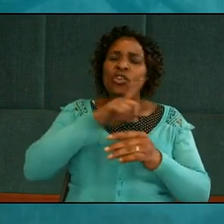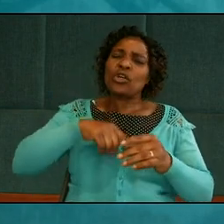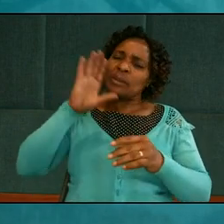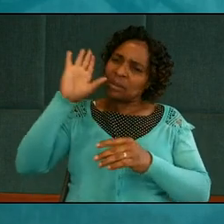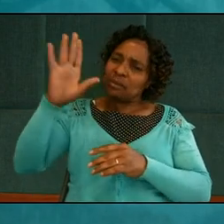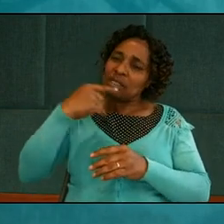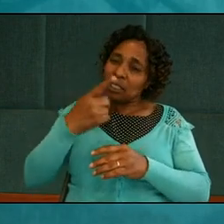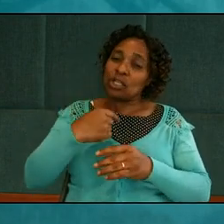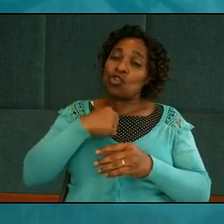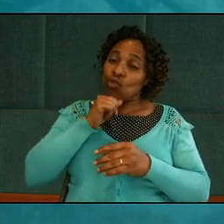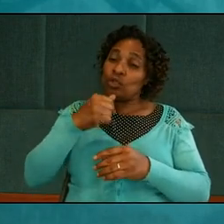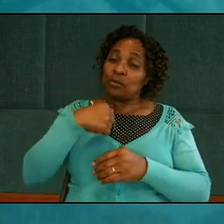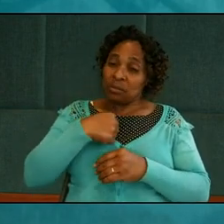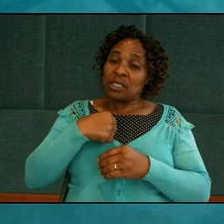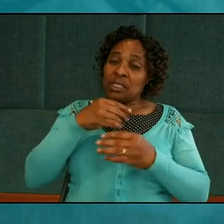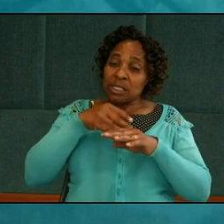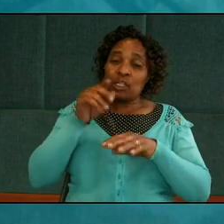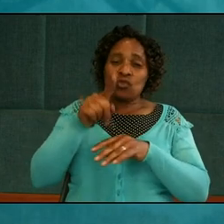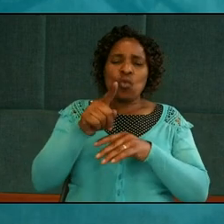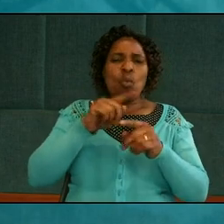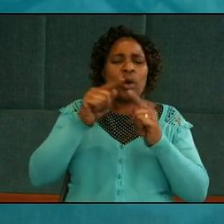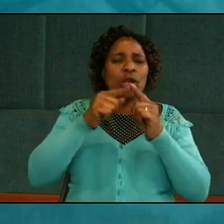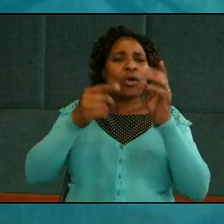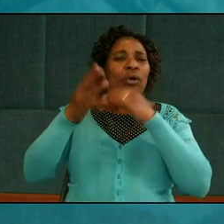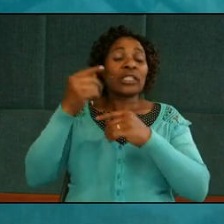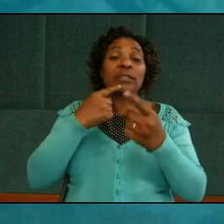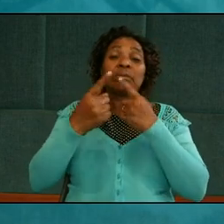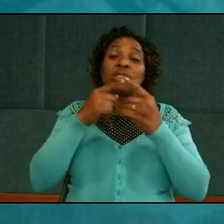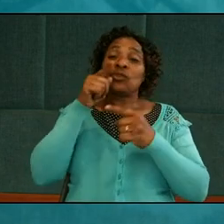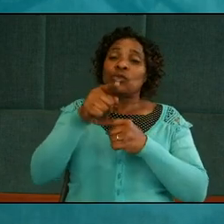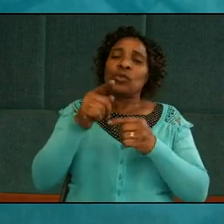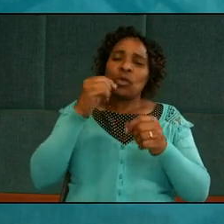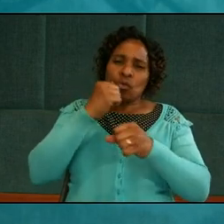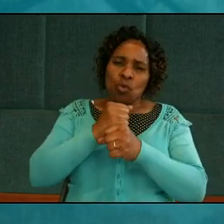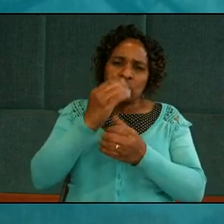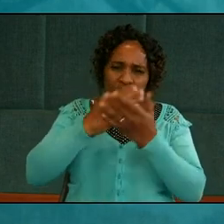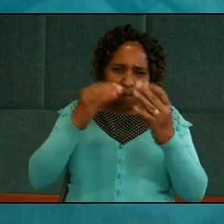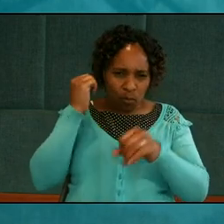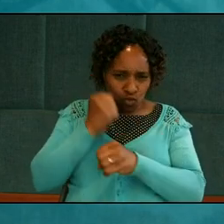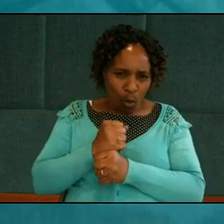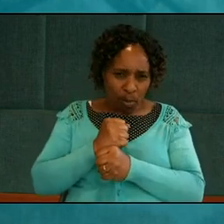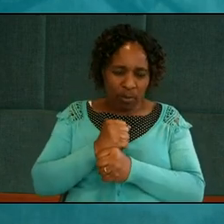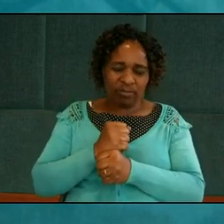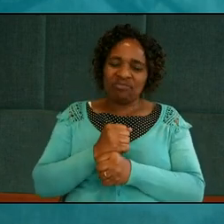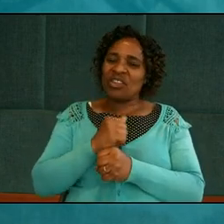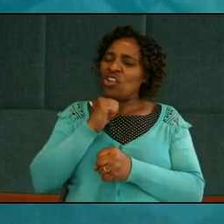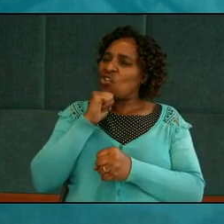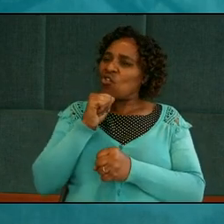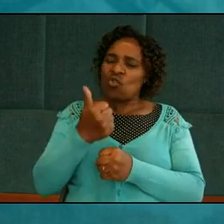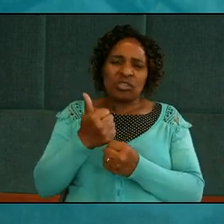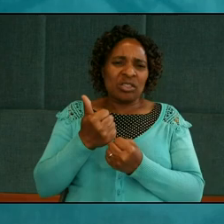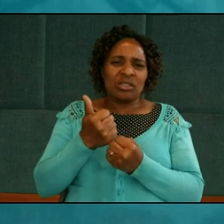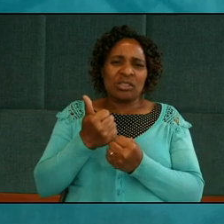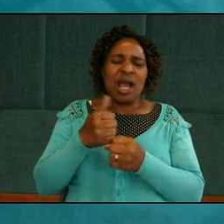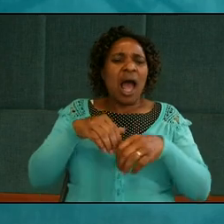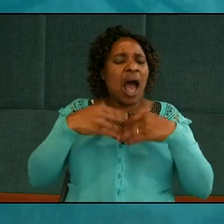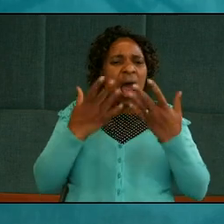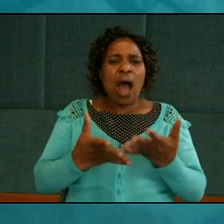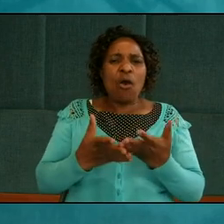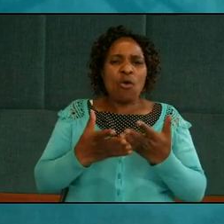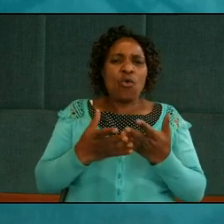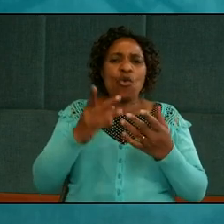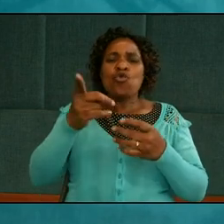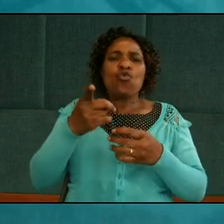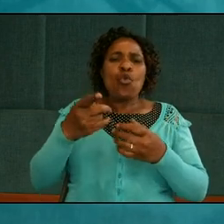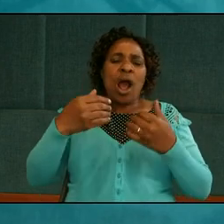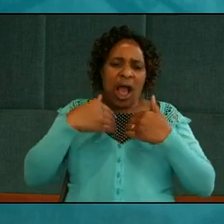you?" When God speaks to you and calls upon you to do some work, it's not a matter of how inadequate